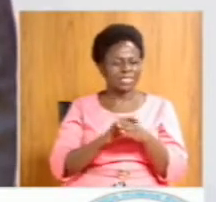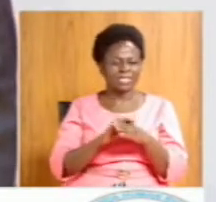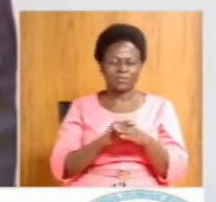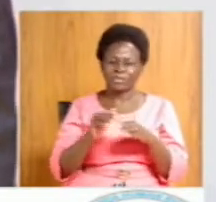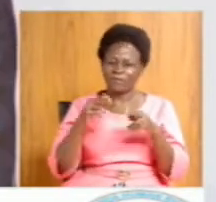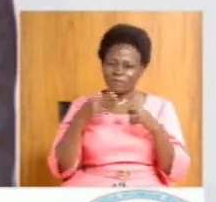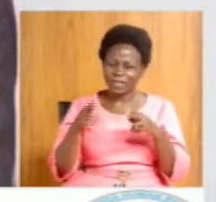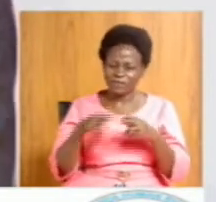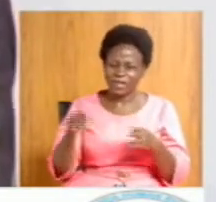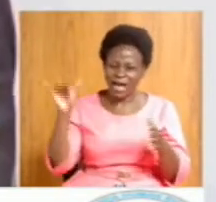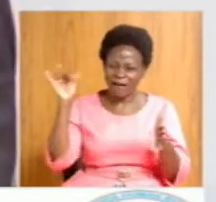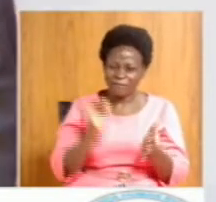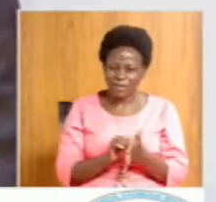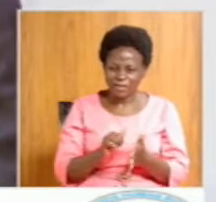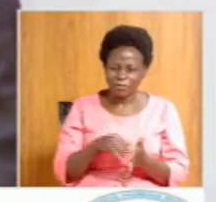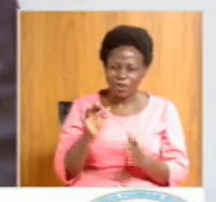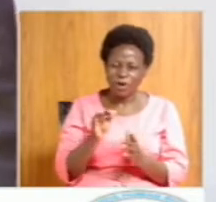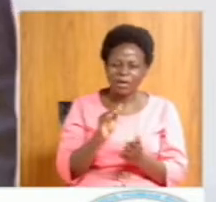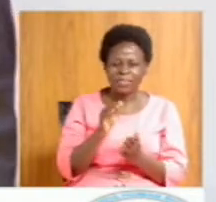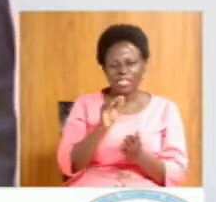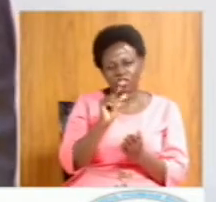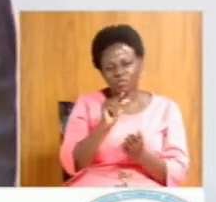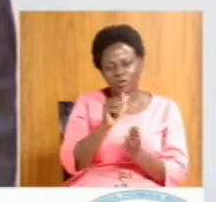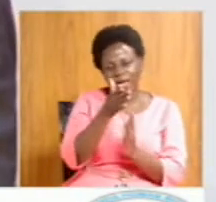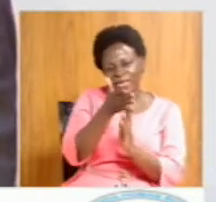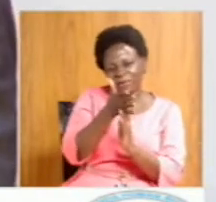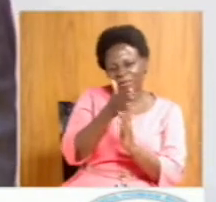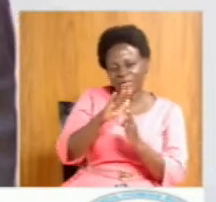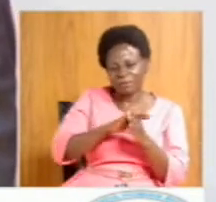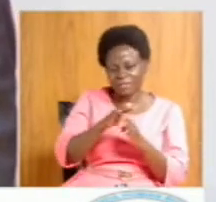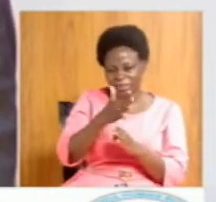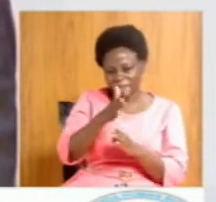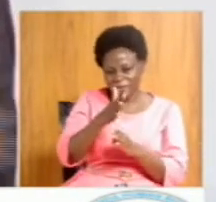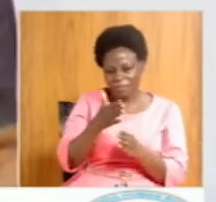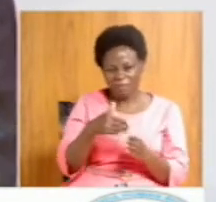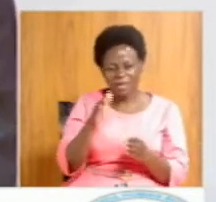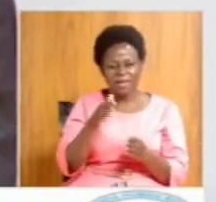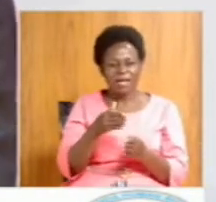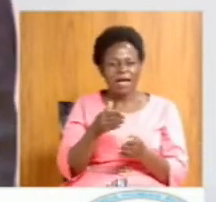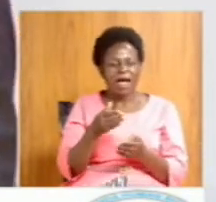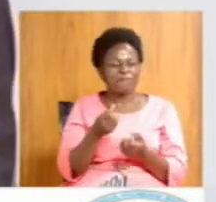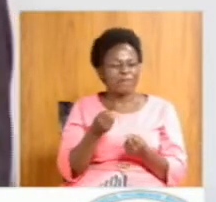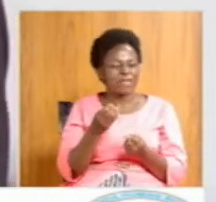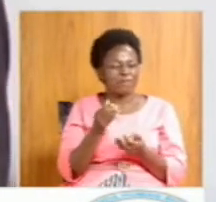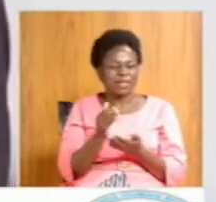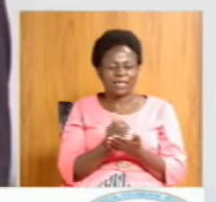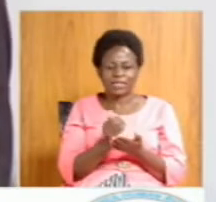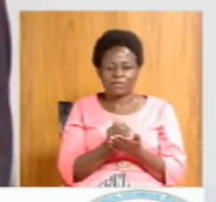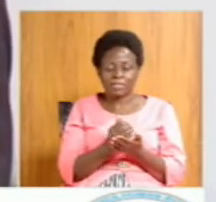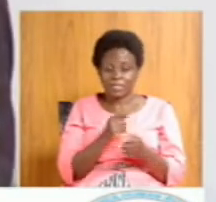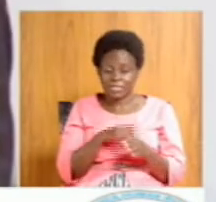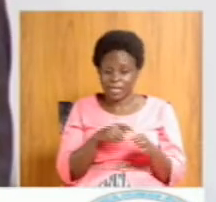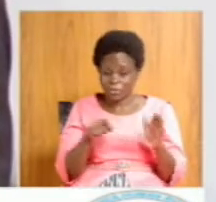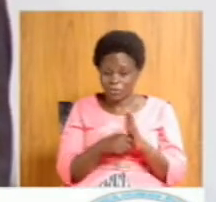affected especially the small and medium enterprises most of them don't have a lot of savings on the side and when there